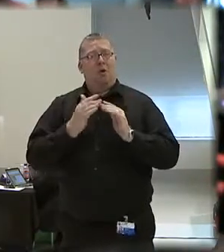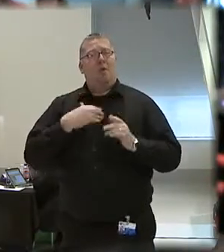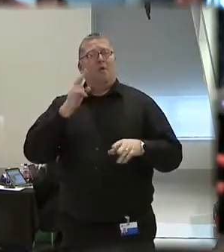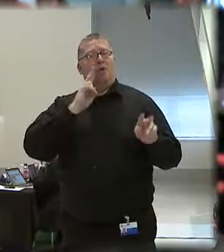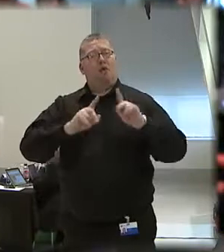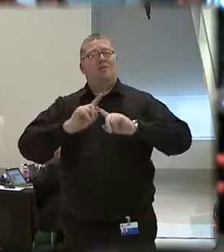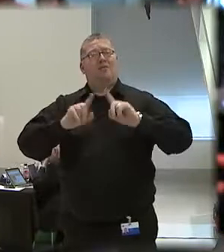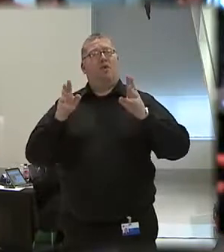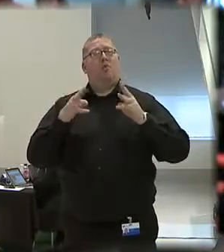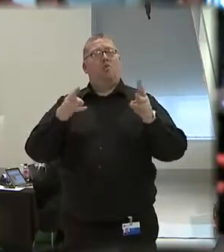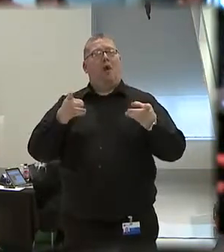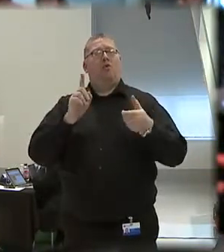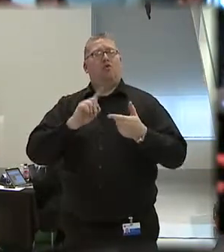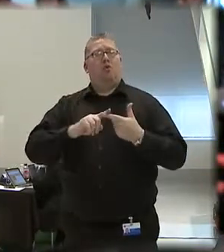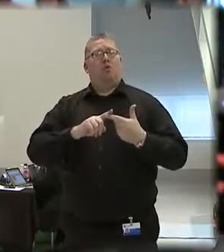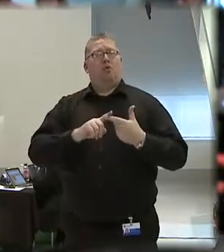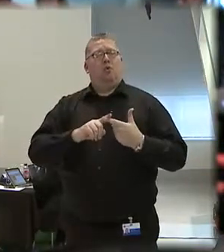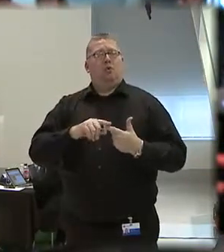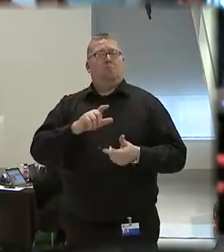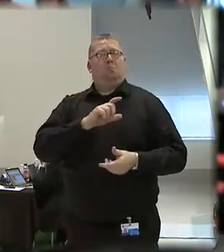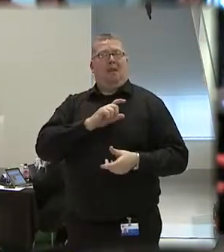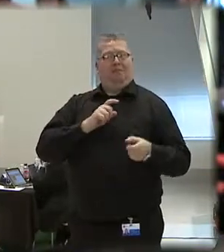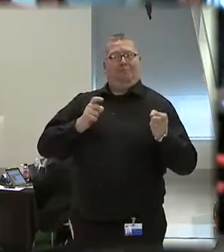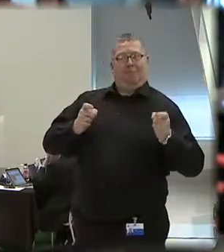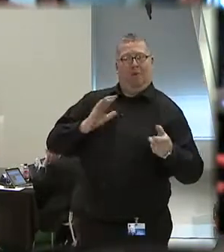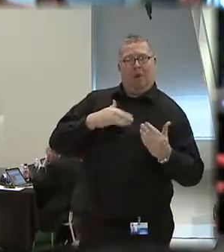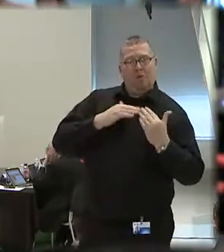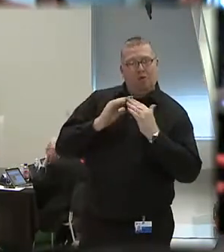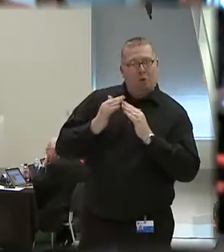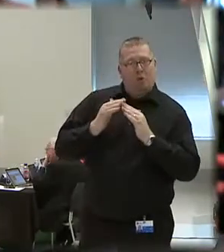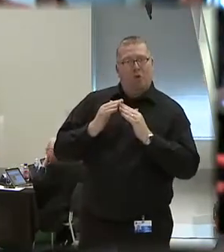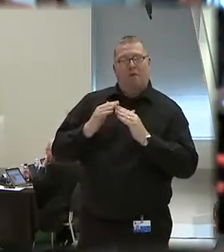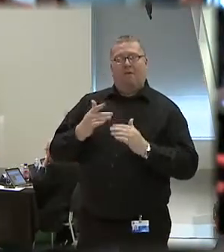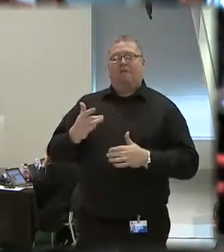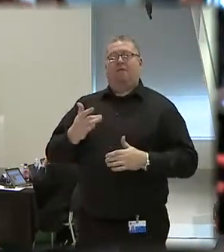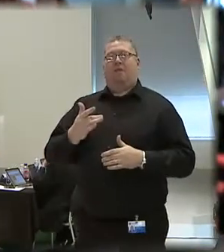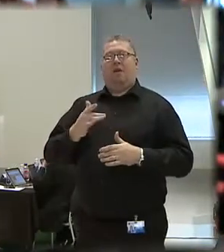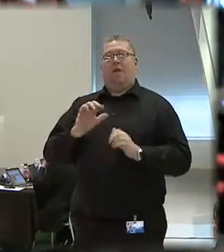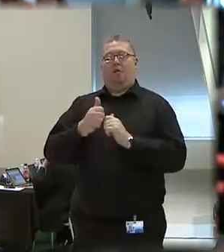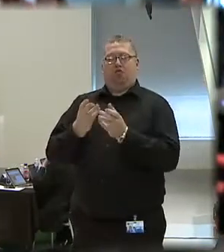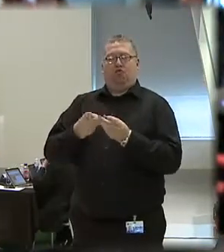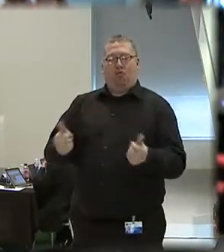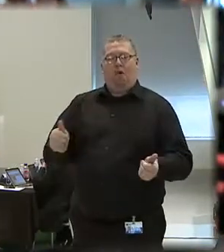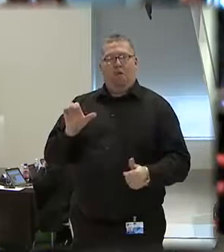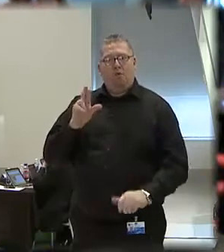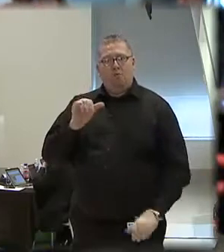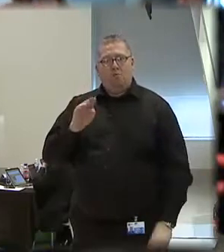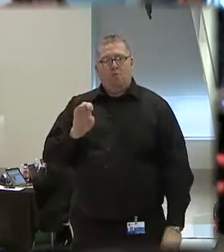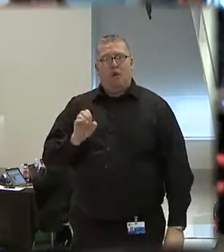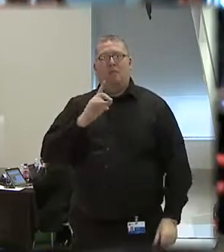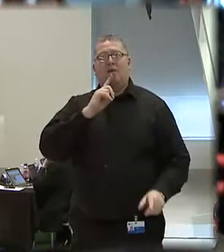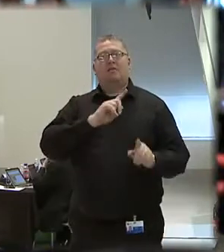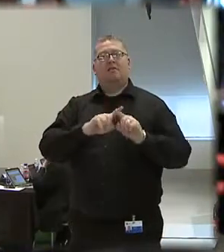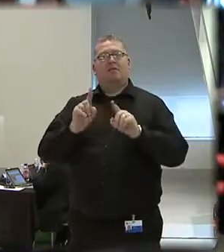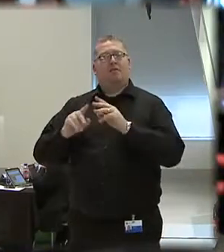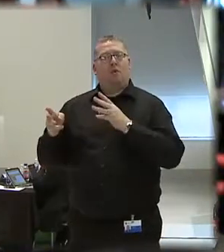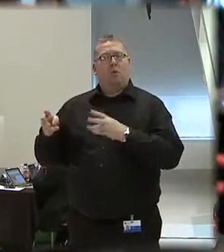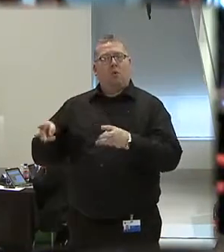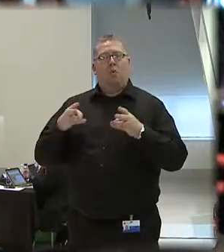ways of policing our communities, different ways of solving crime, and the ways in which we